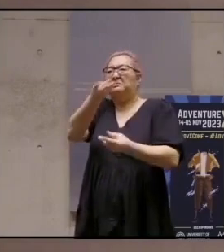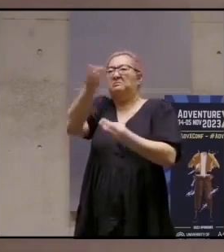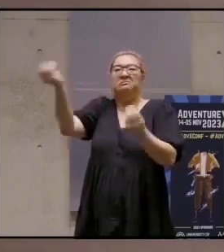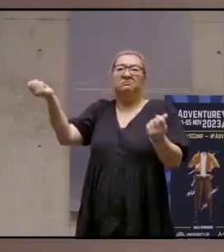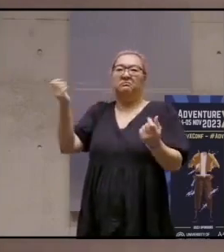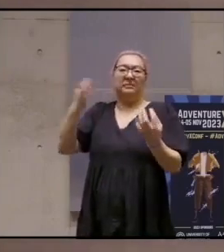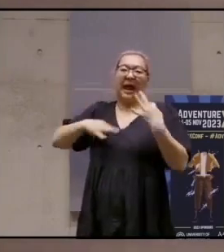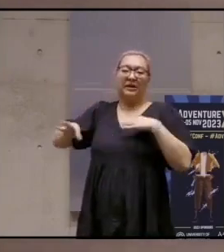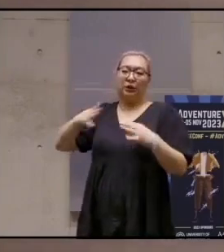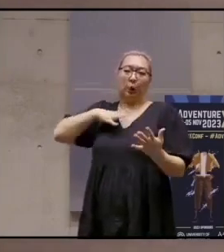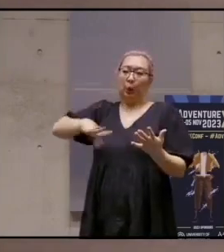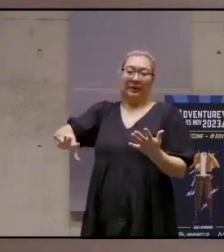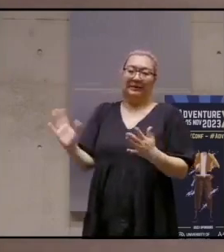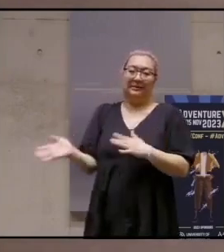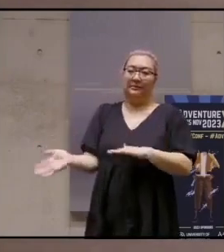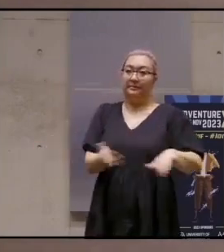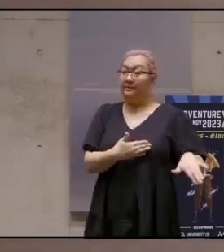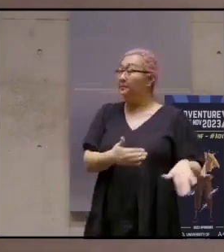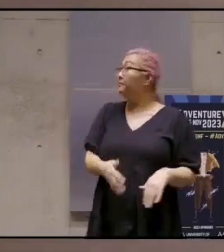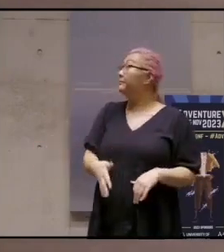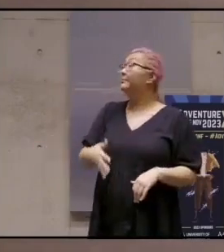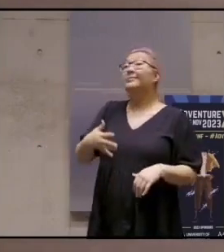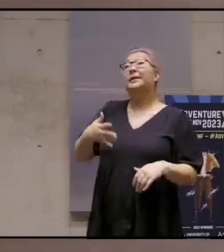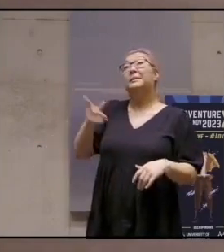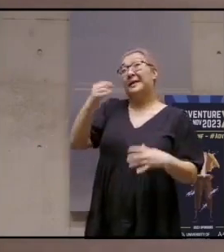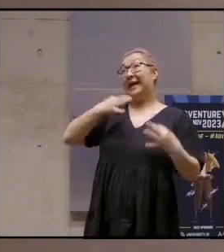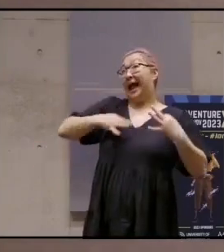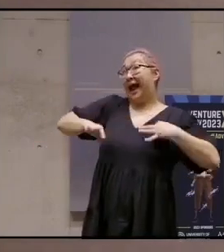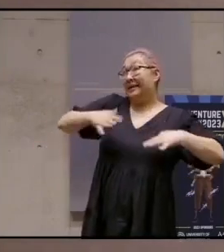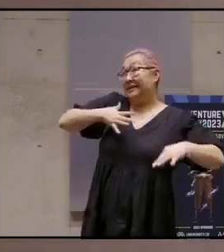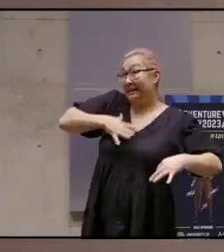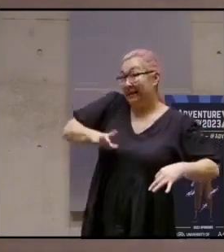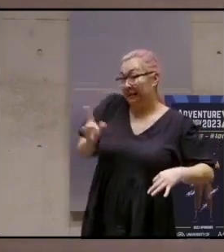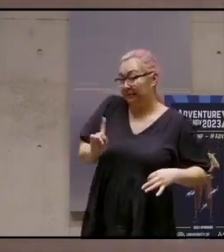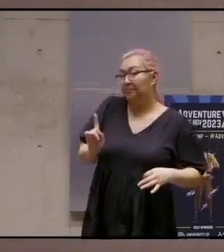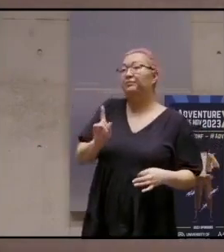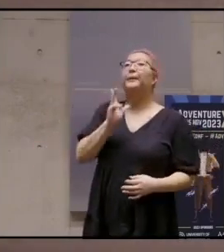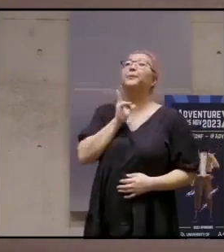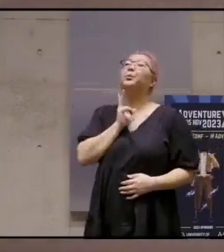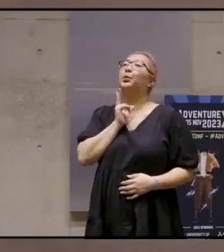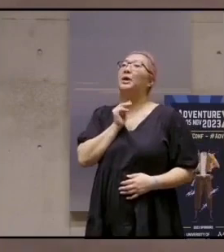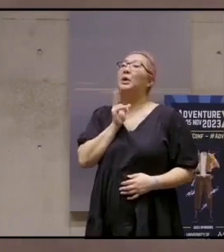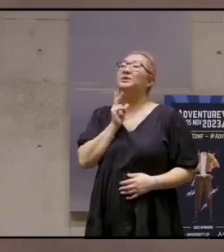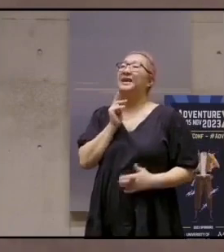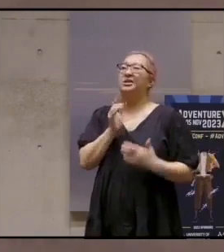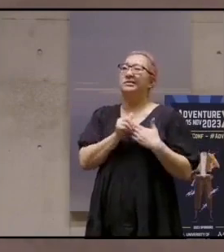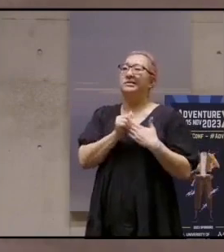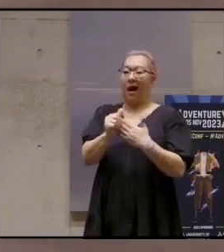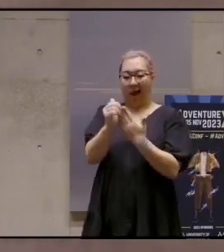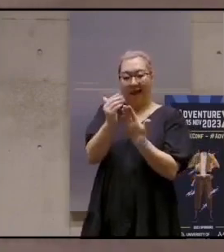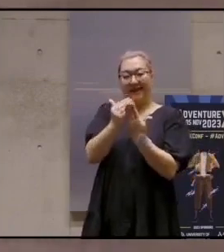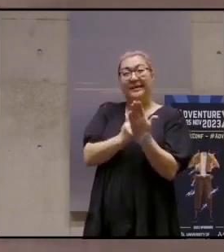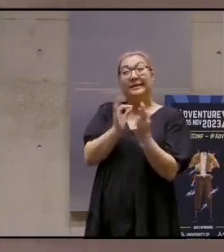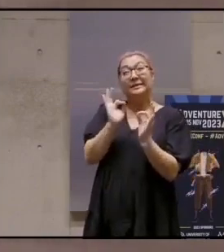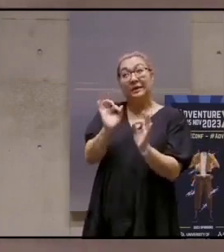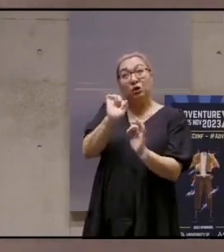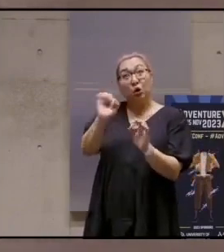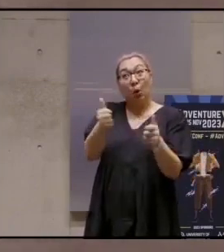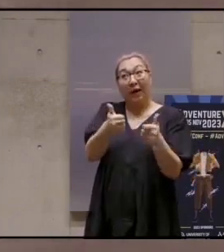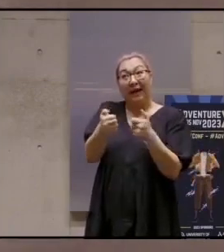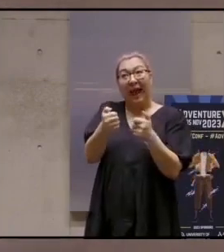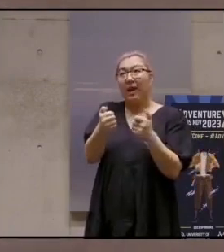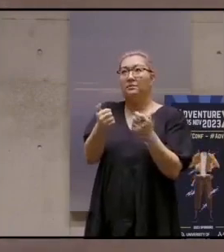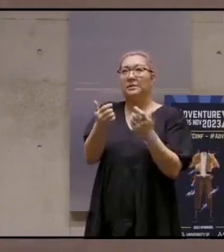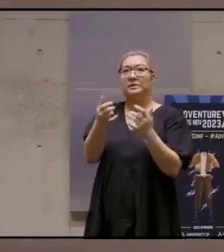need are pronunciation guides, especially if you are working on a fantasy or sci-fi game and you have a lot of words with a